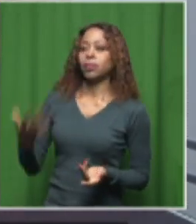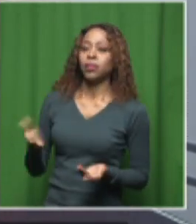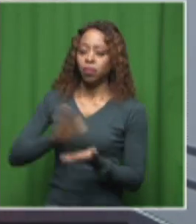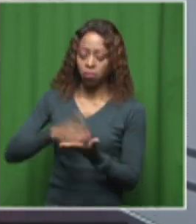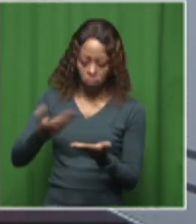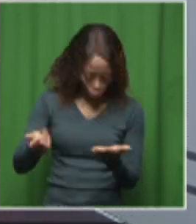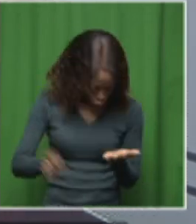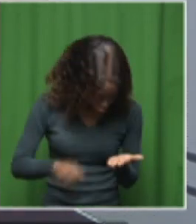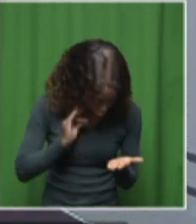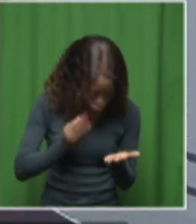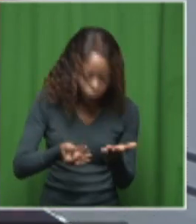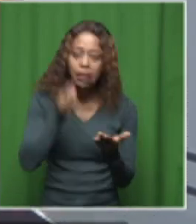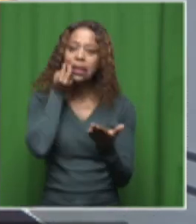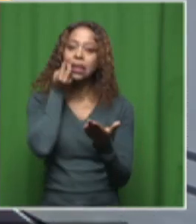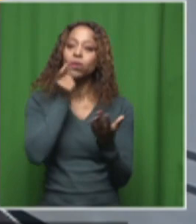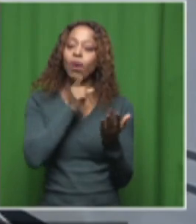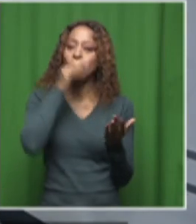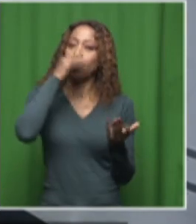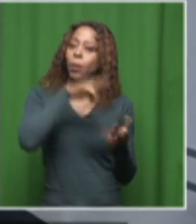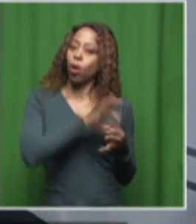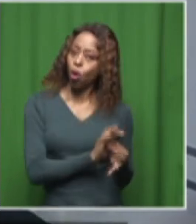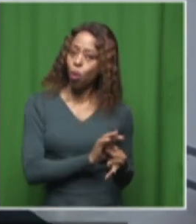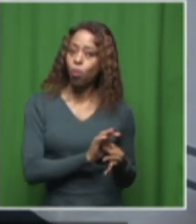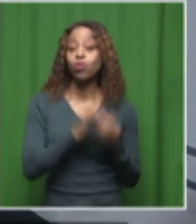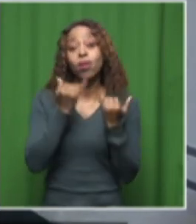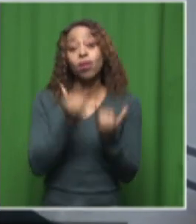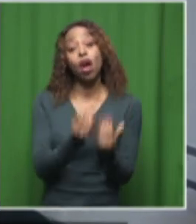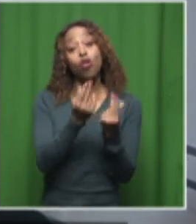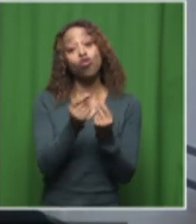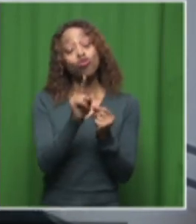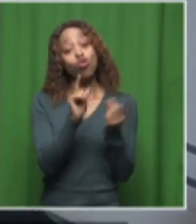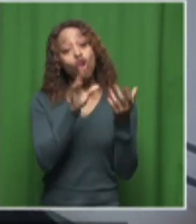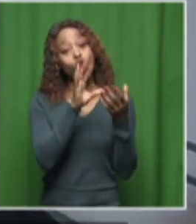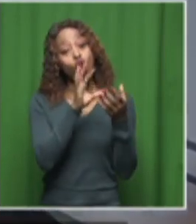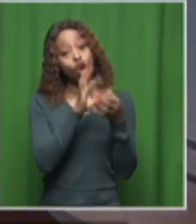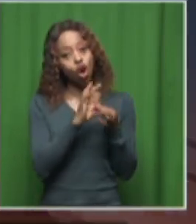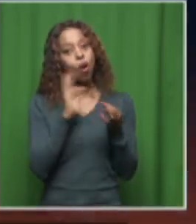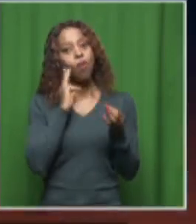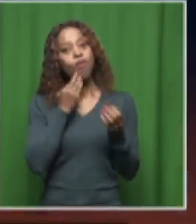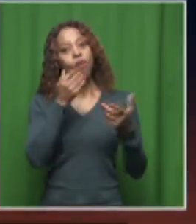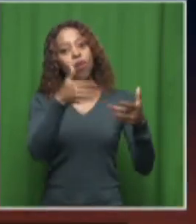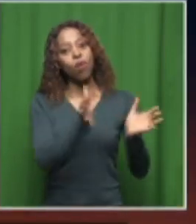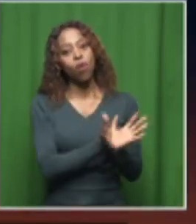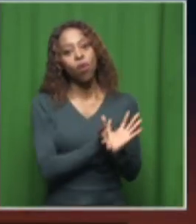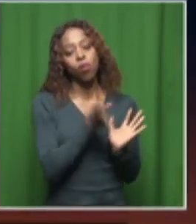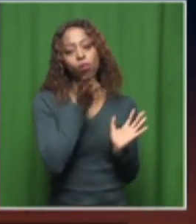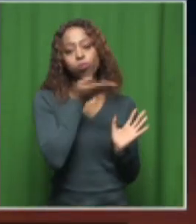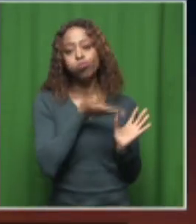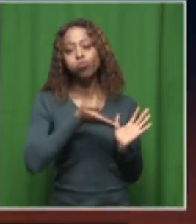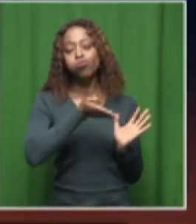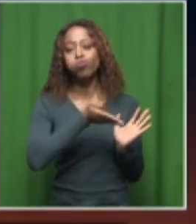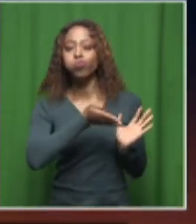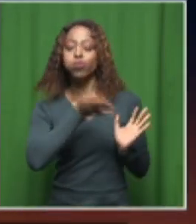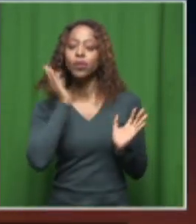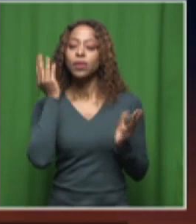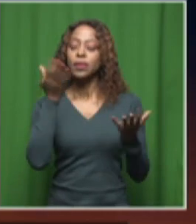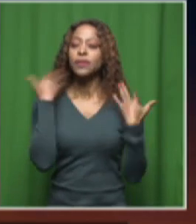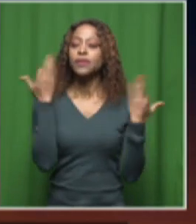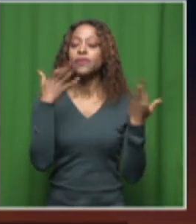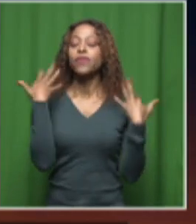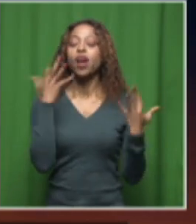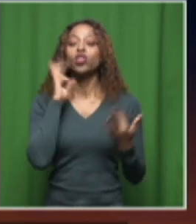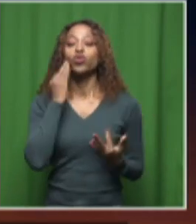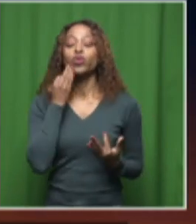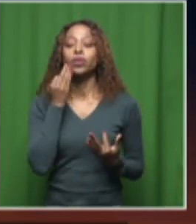boxes and they see a fruit. So what I do in the house is that there's always a fruit basket. Fruit basket that's always nicely displayed with fresh fruit for